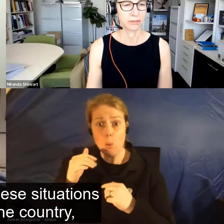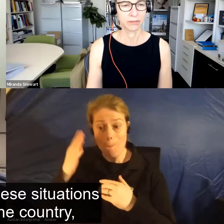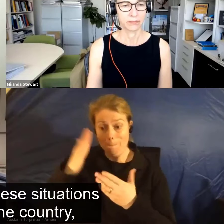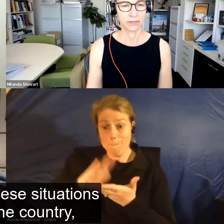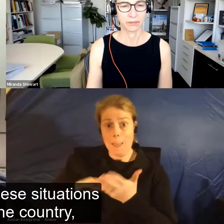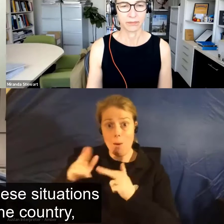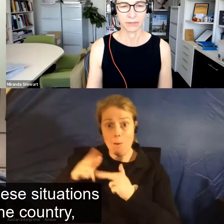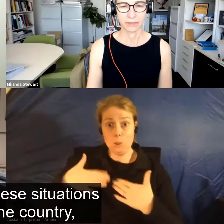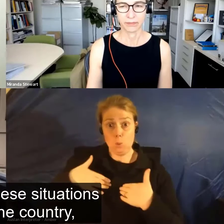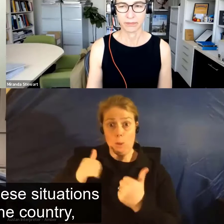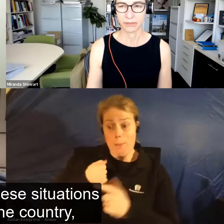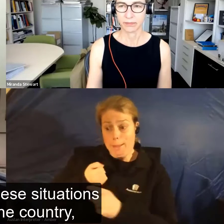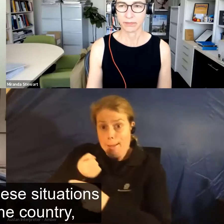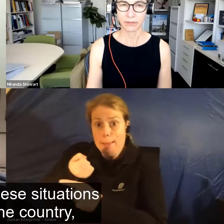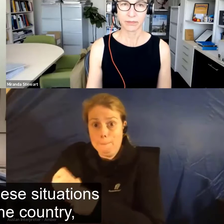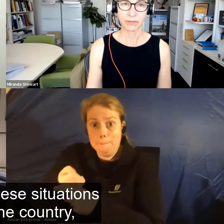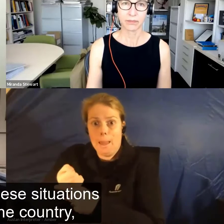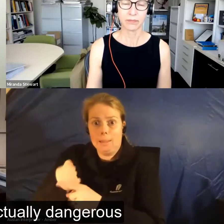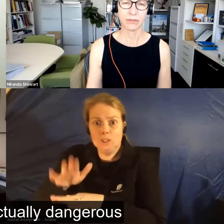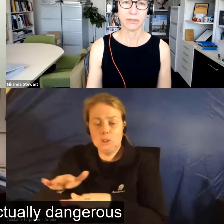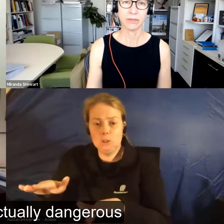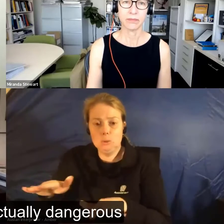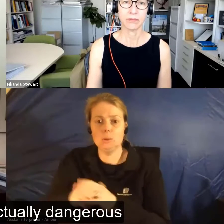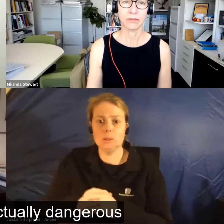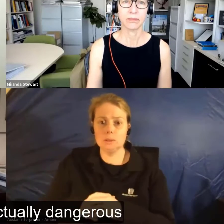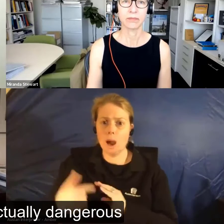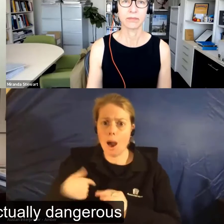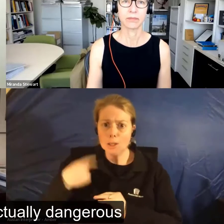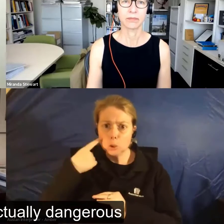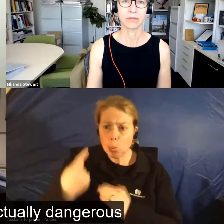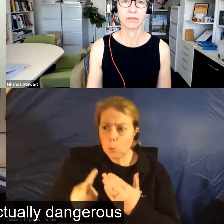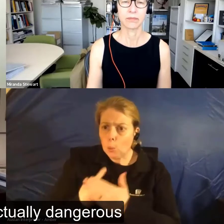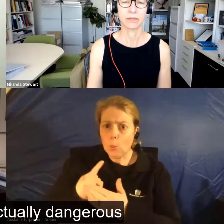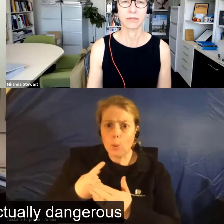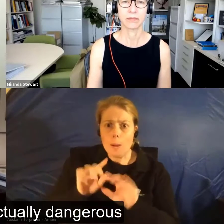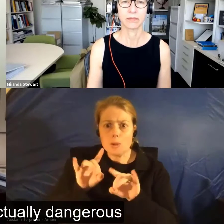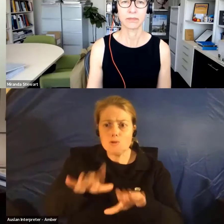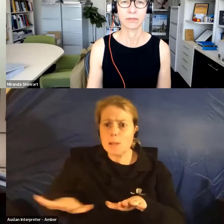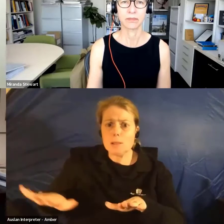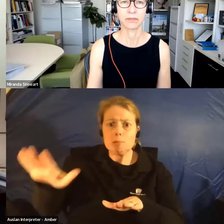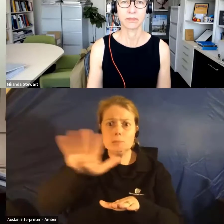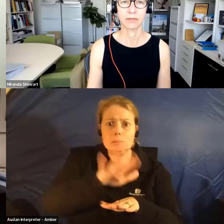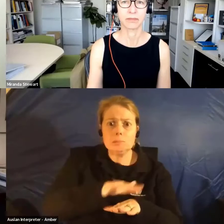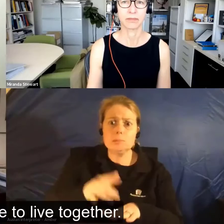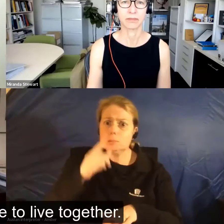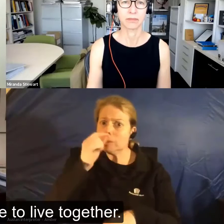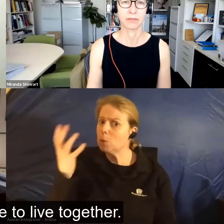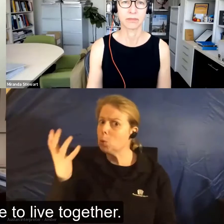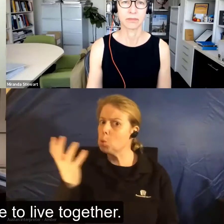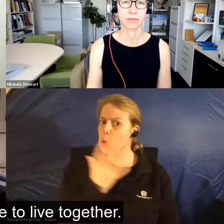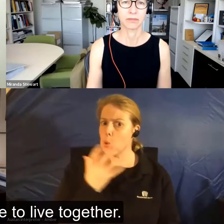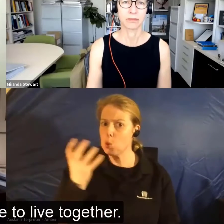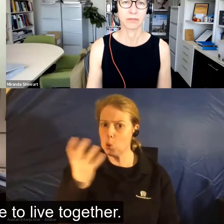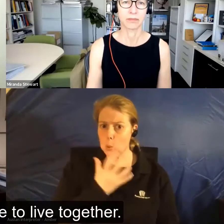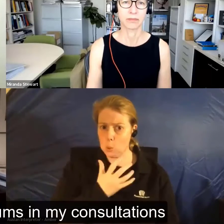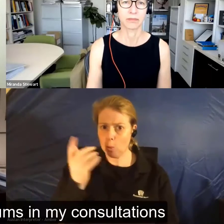situation, and I saw these situations around the country, it's where it's actually dangerous for those people to live together. I met